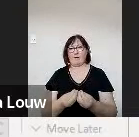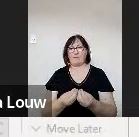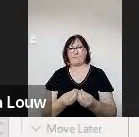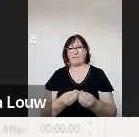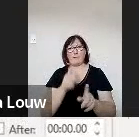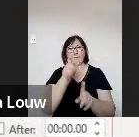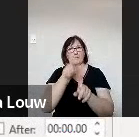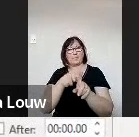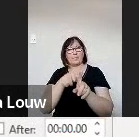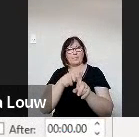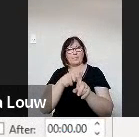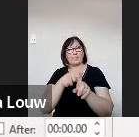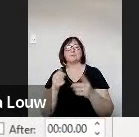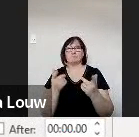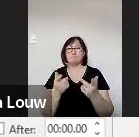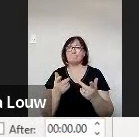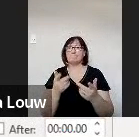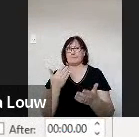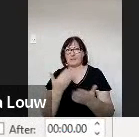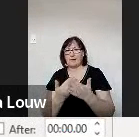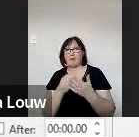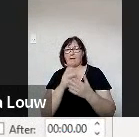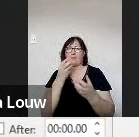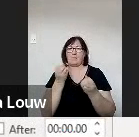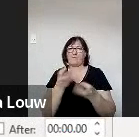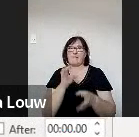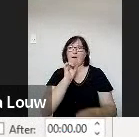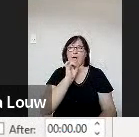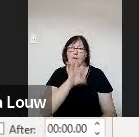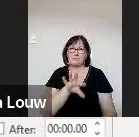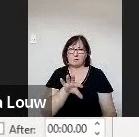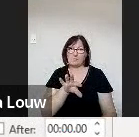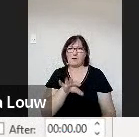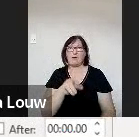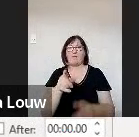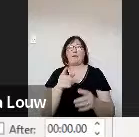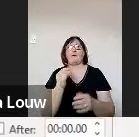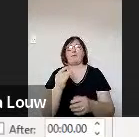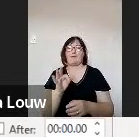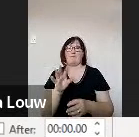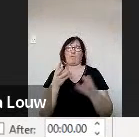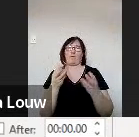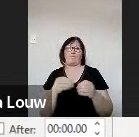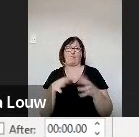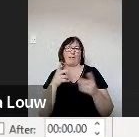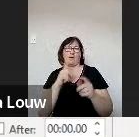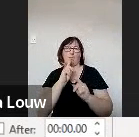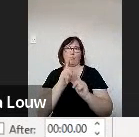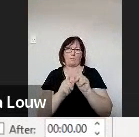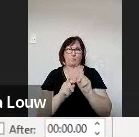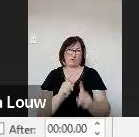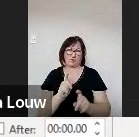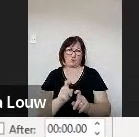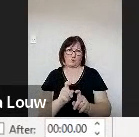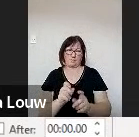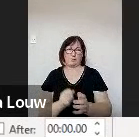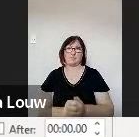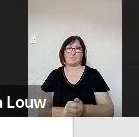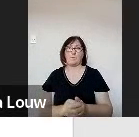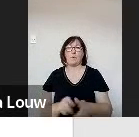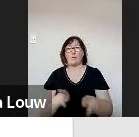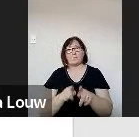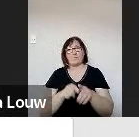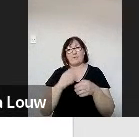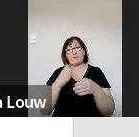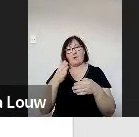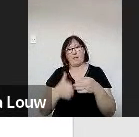to give you the responses that you need currently. And also, may I just advise you that at the end of the session, we